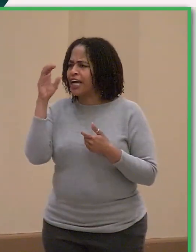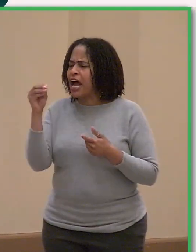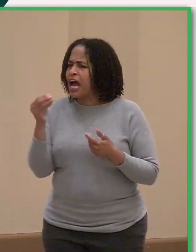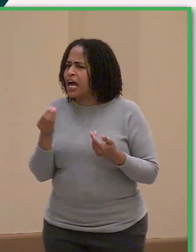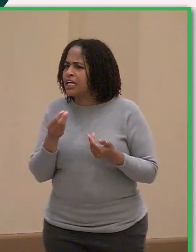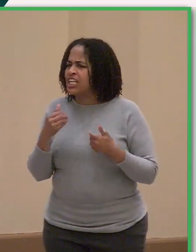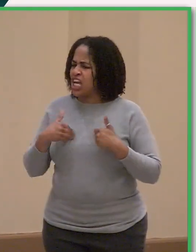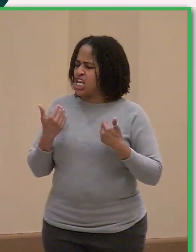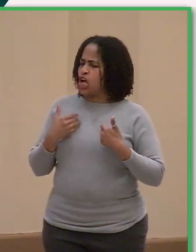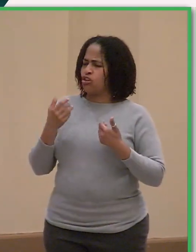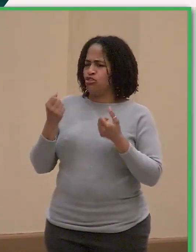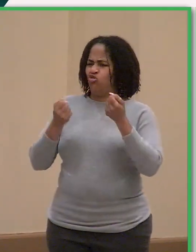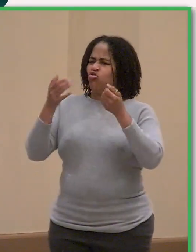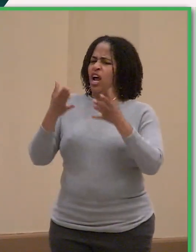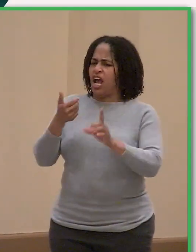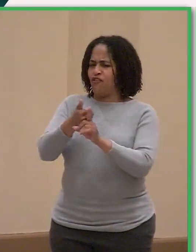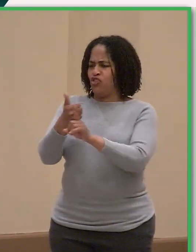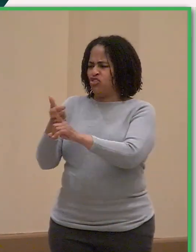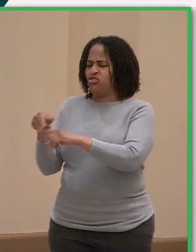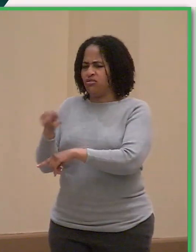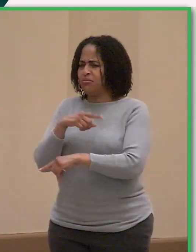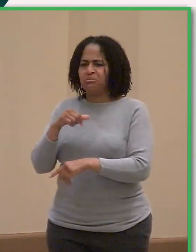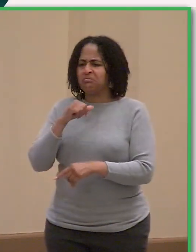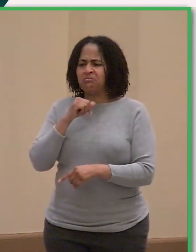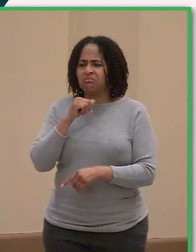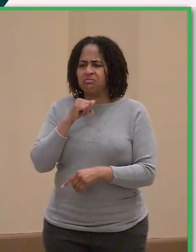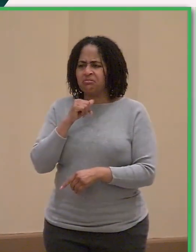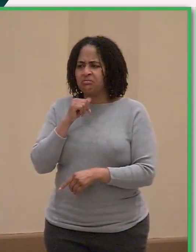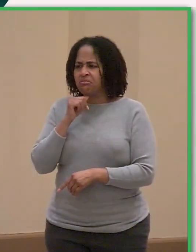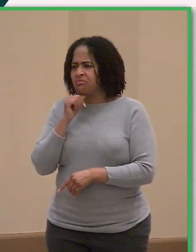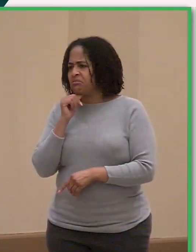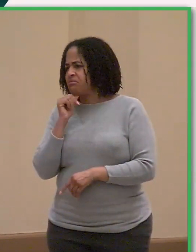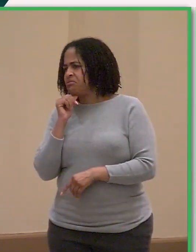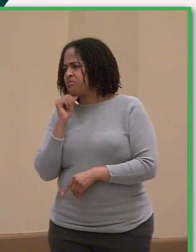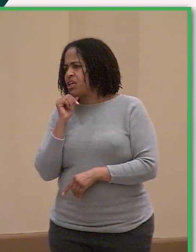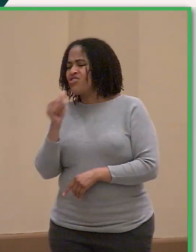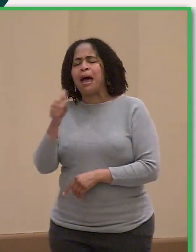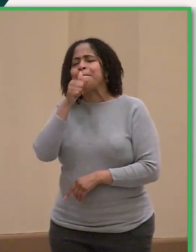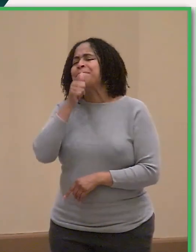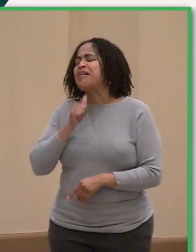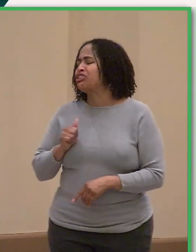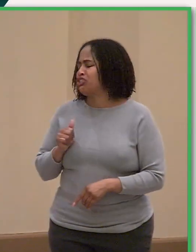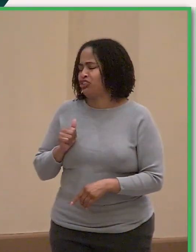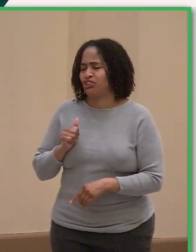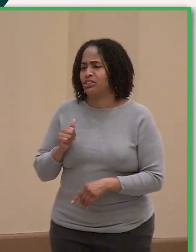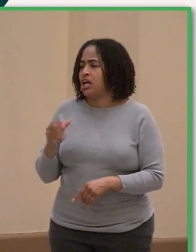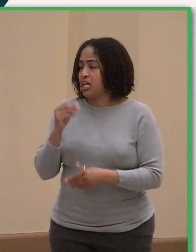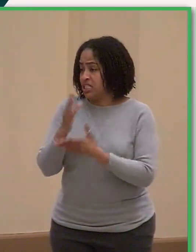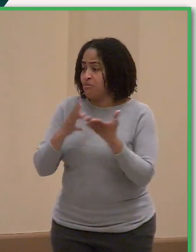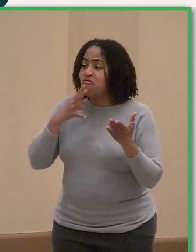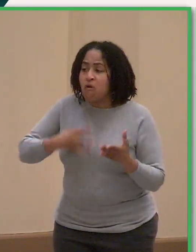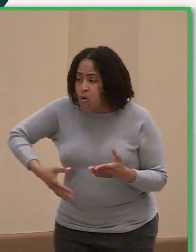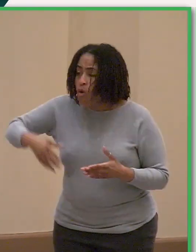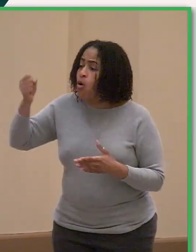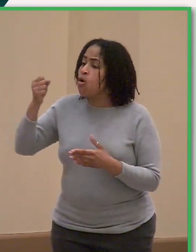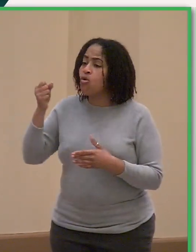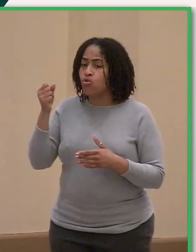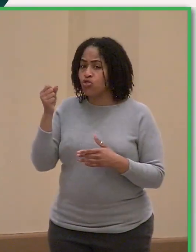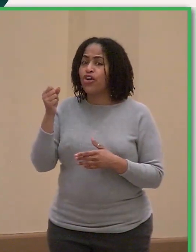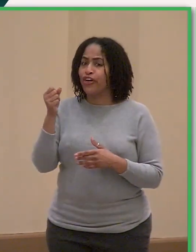younger bus drivers, they're not as patient, and some of the older bus drivers, they're